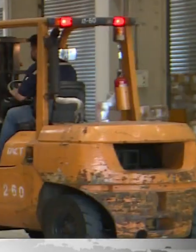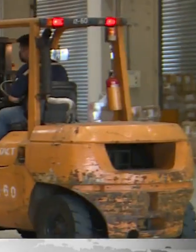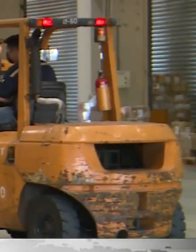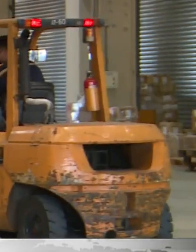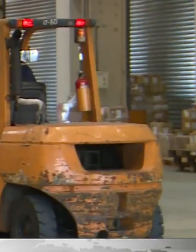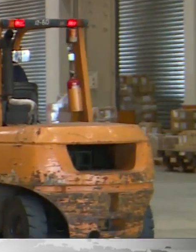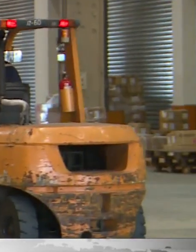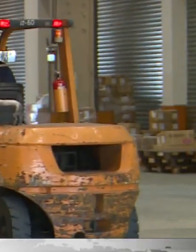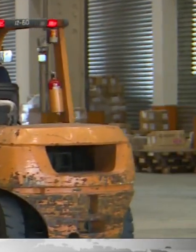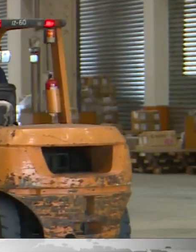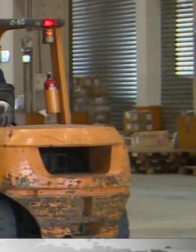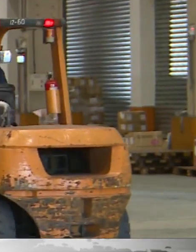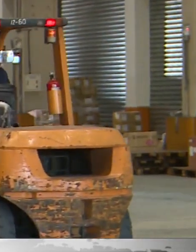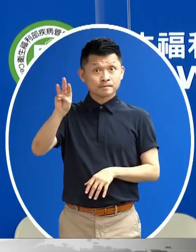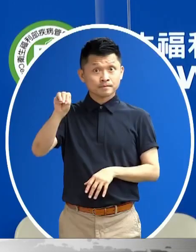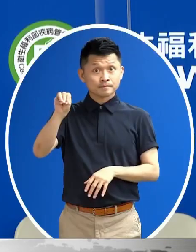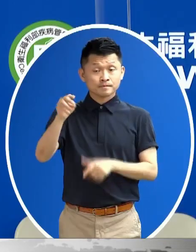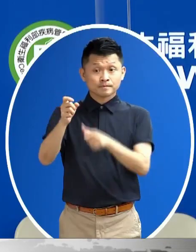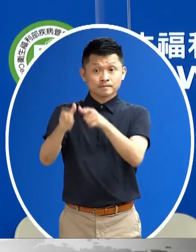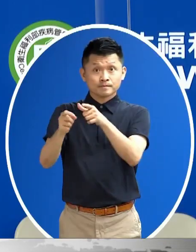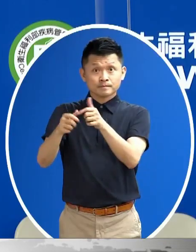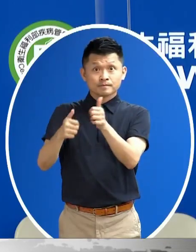orders.